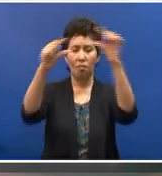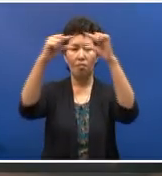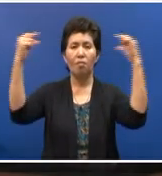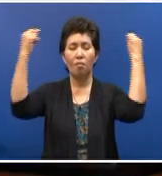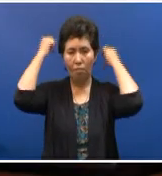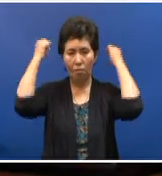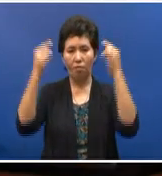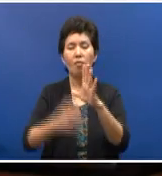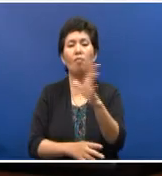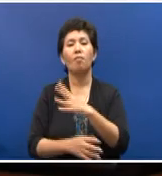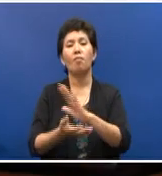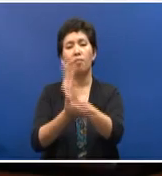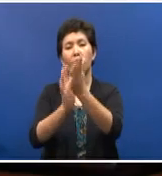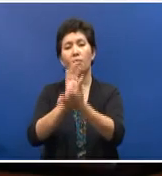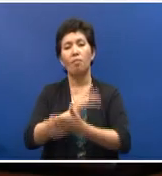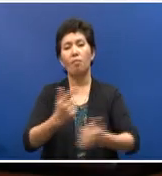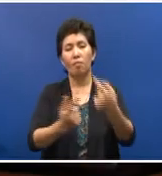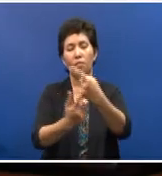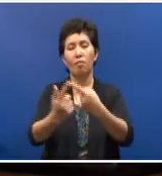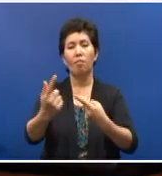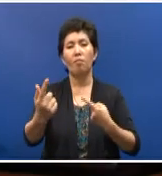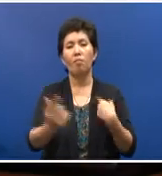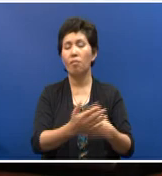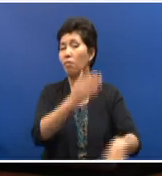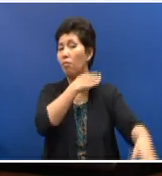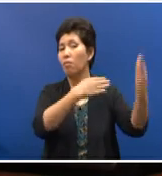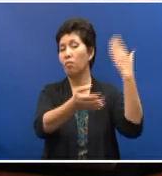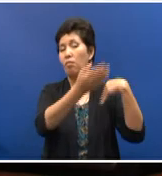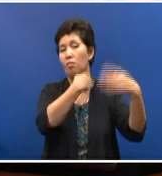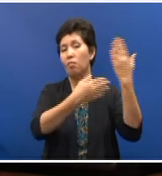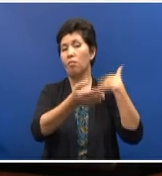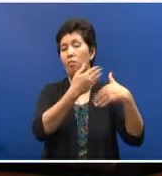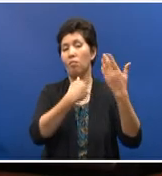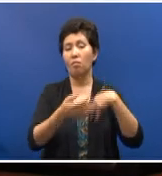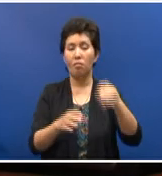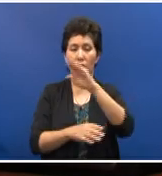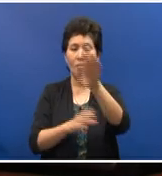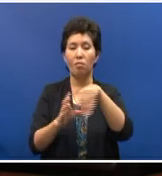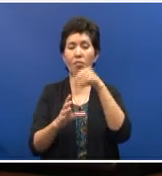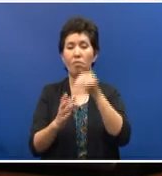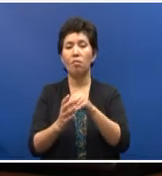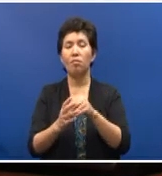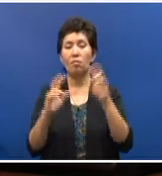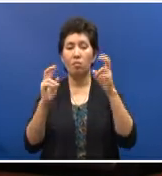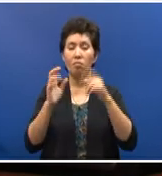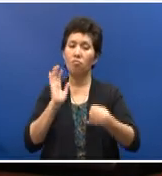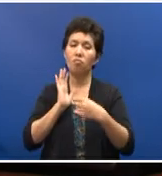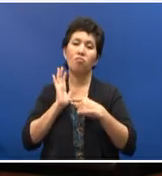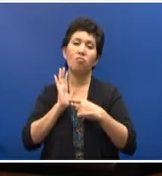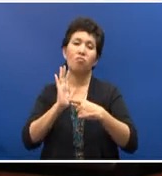Okay, so from the previous topic, okay, in this subject, you are already exposed